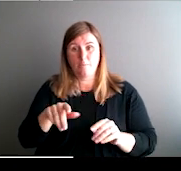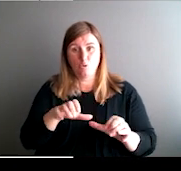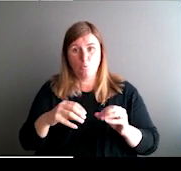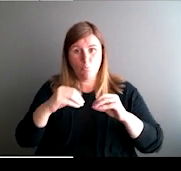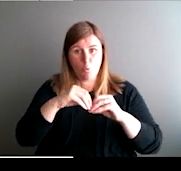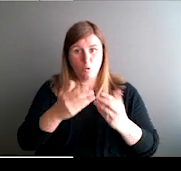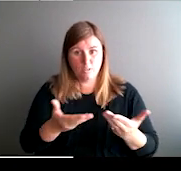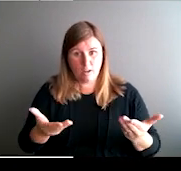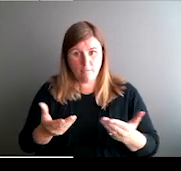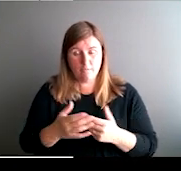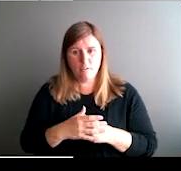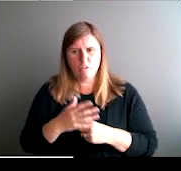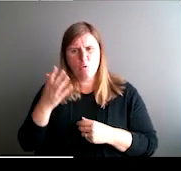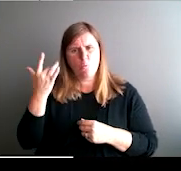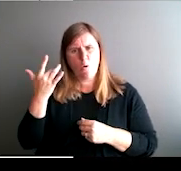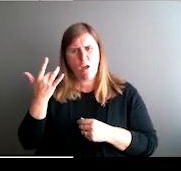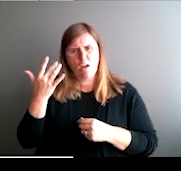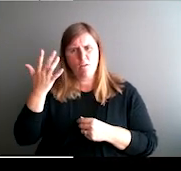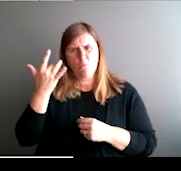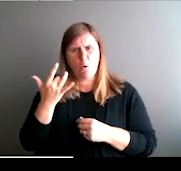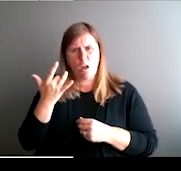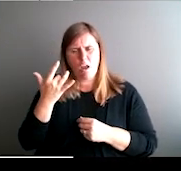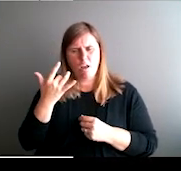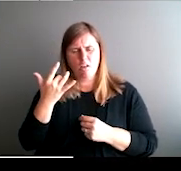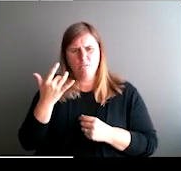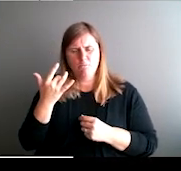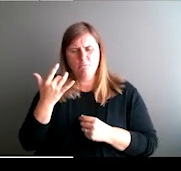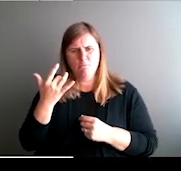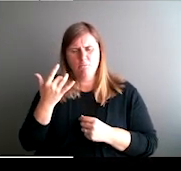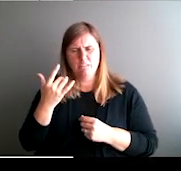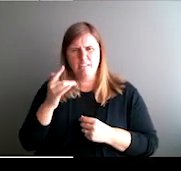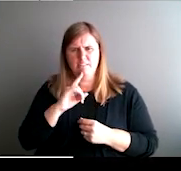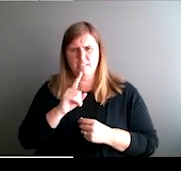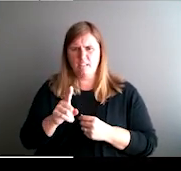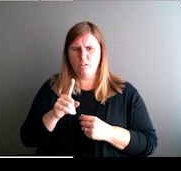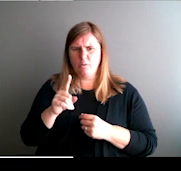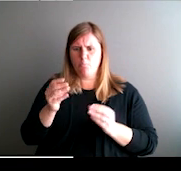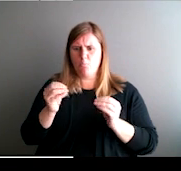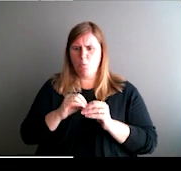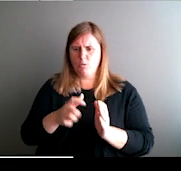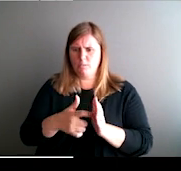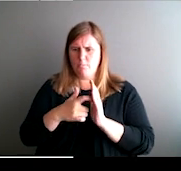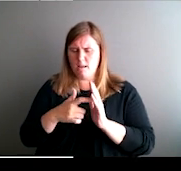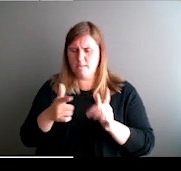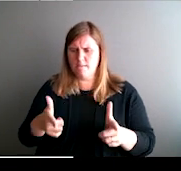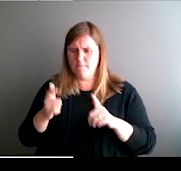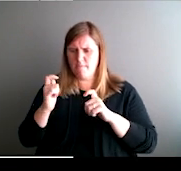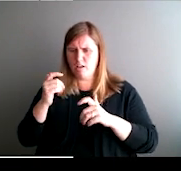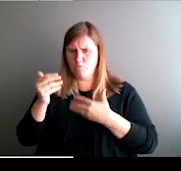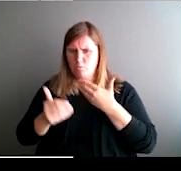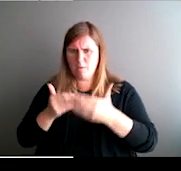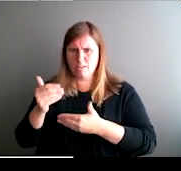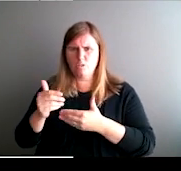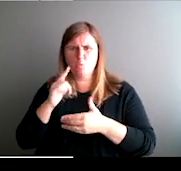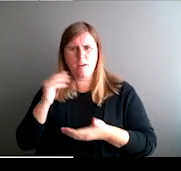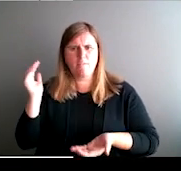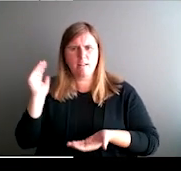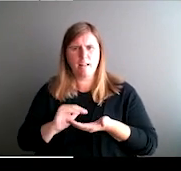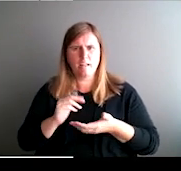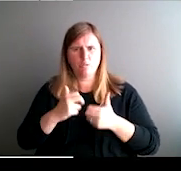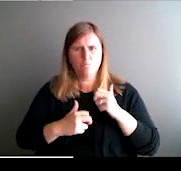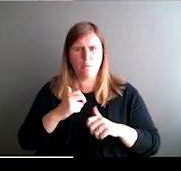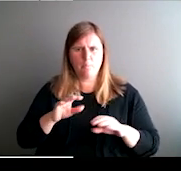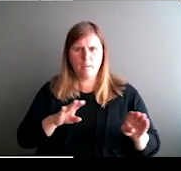stuff. So why? Why would it be that more demands at a faster pace would have less